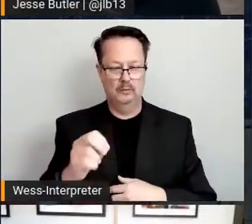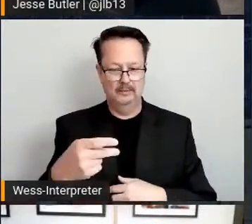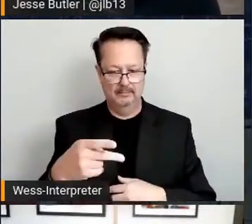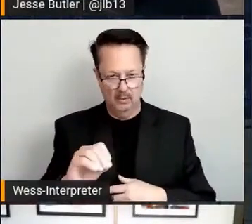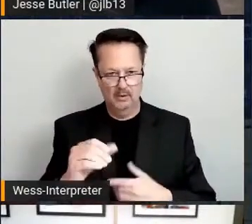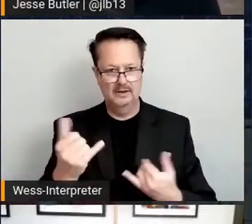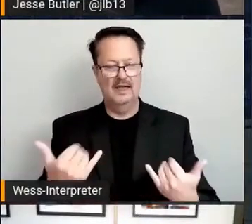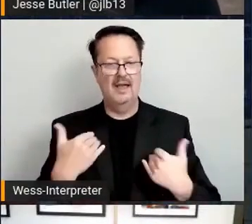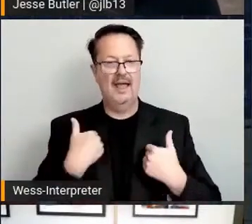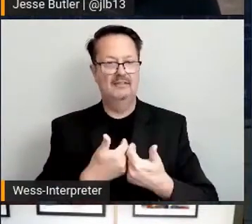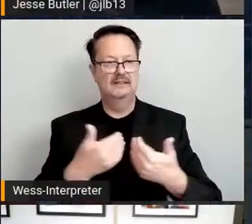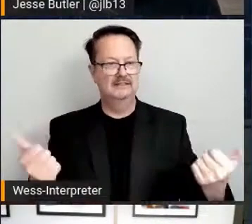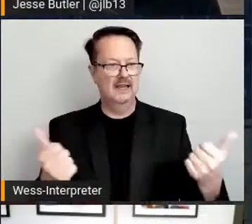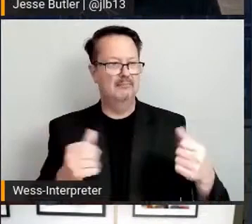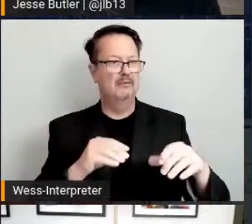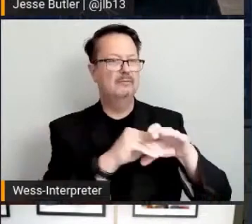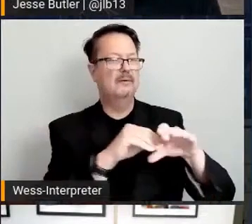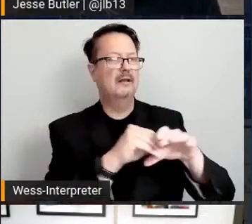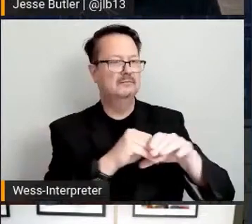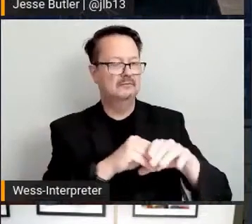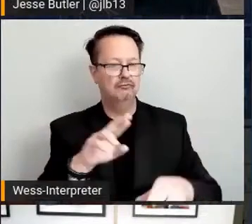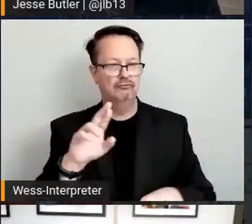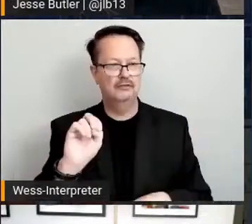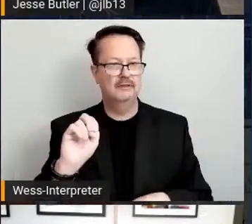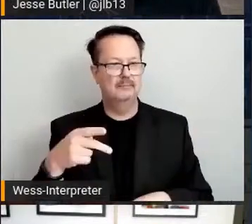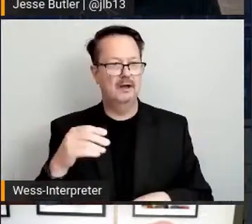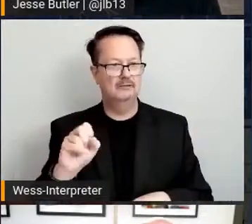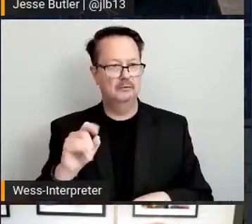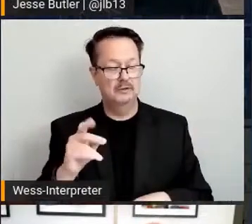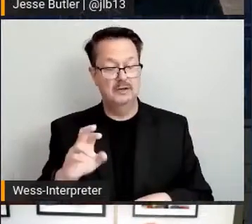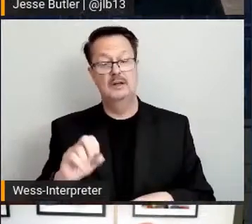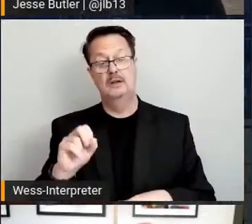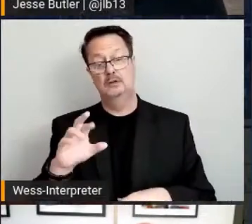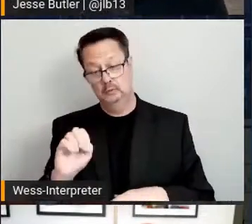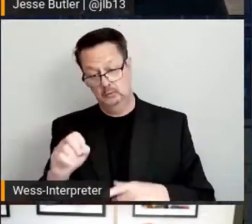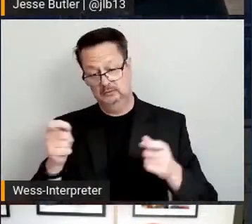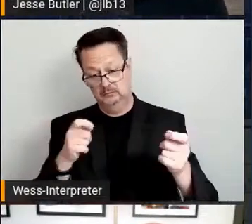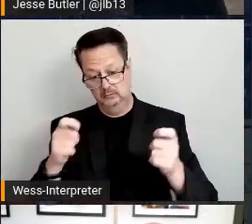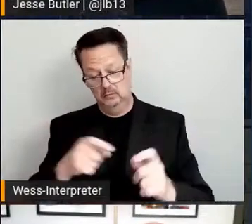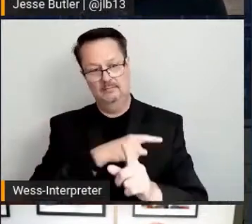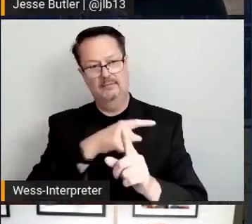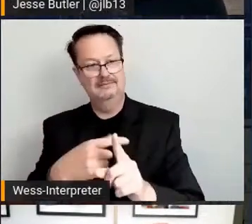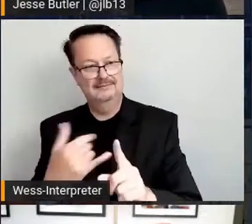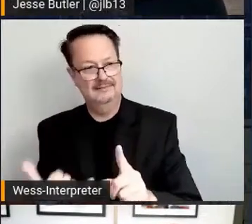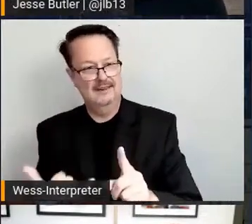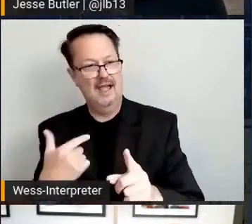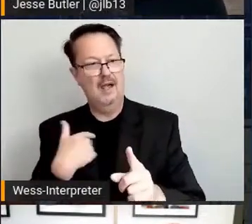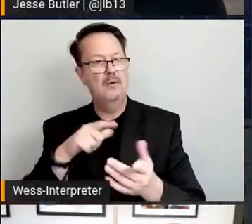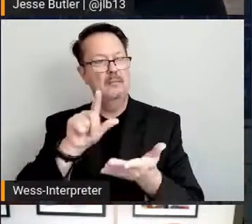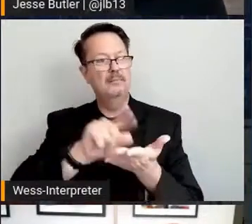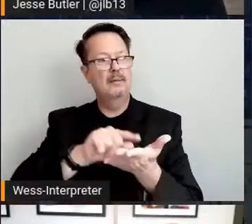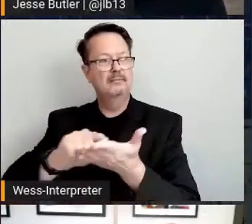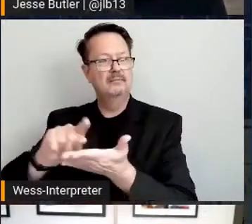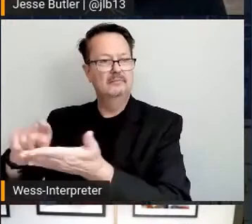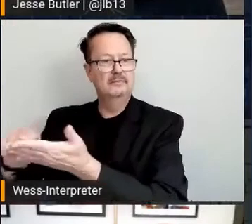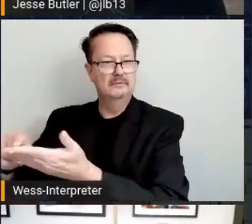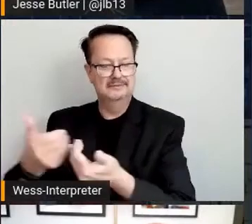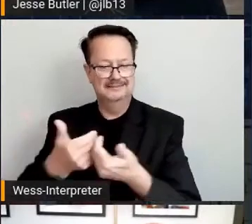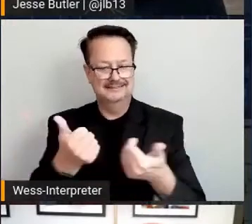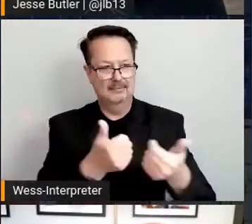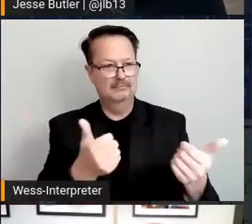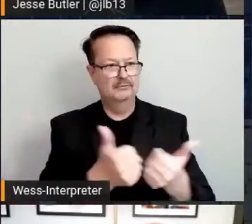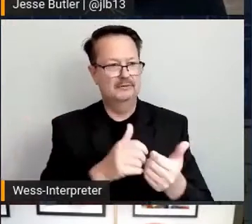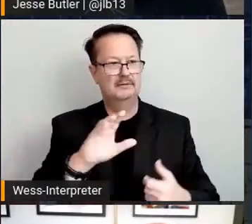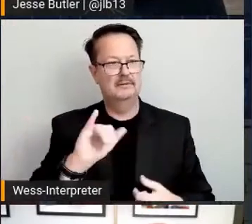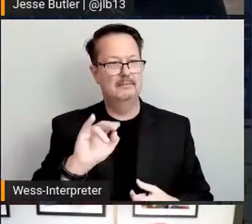control repositories. In addition to the separate source control repositories, we're now also publishing separate binaries for